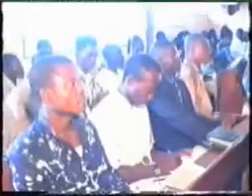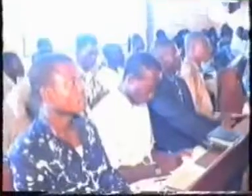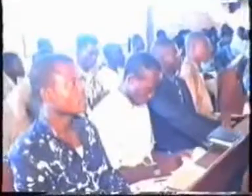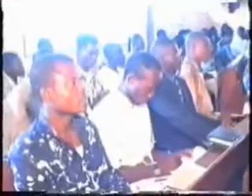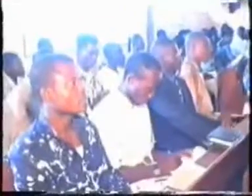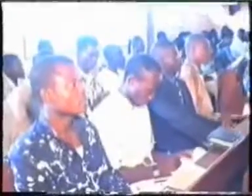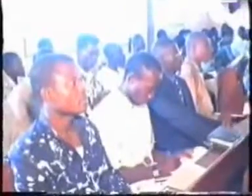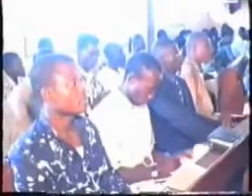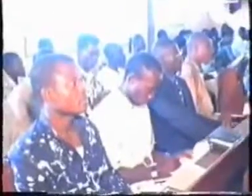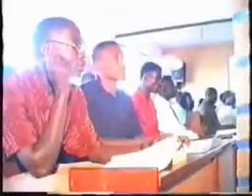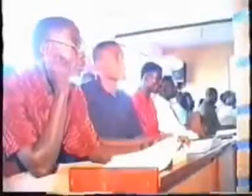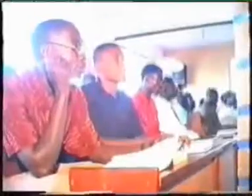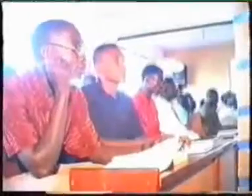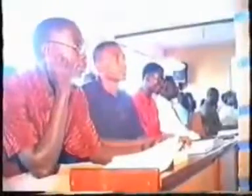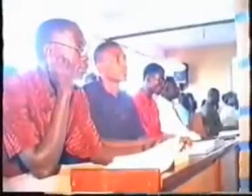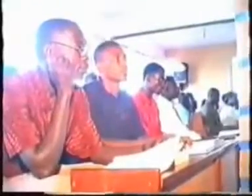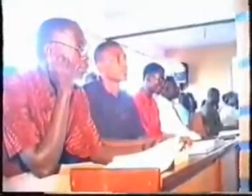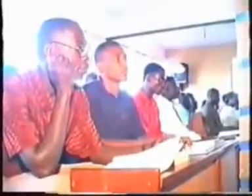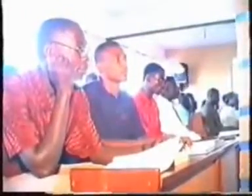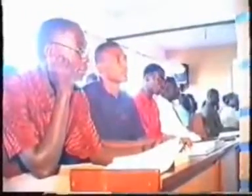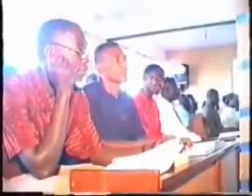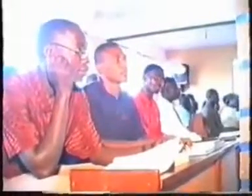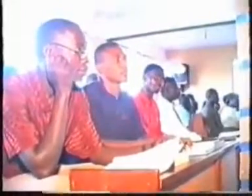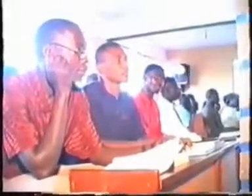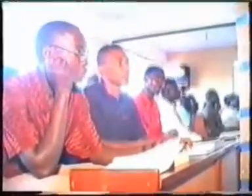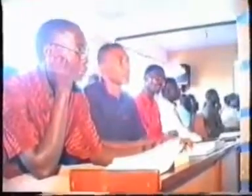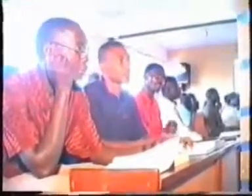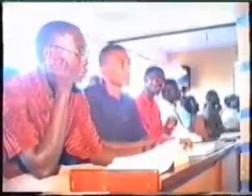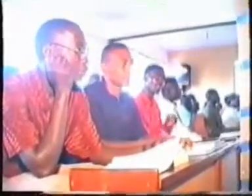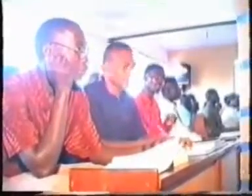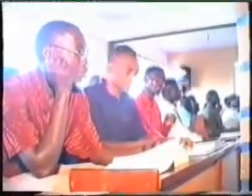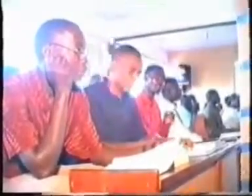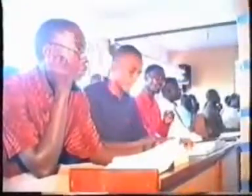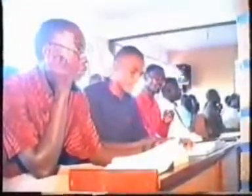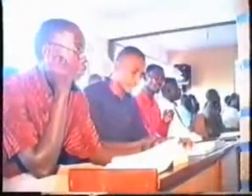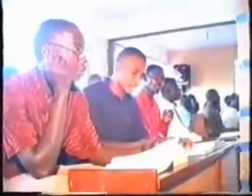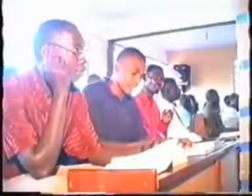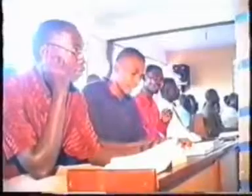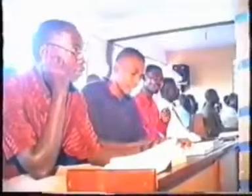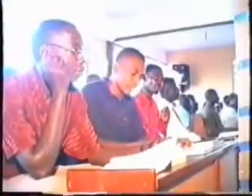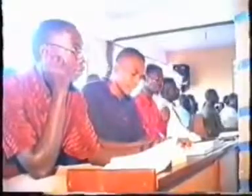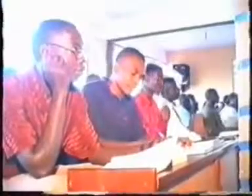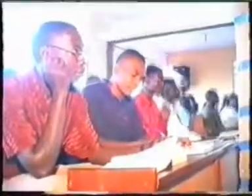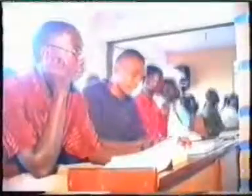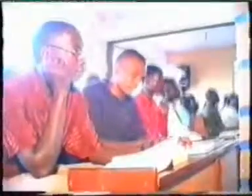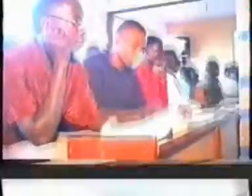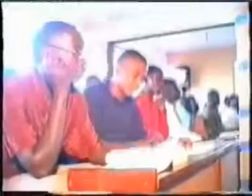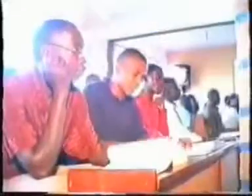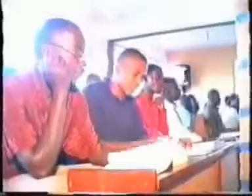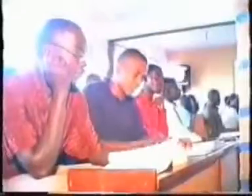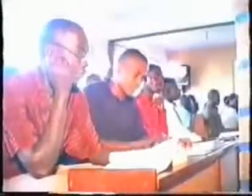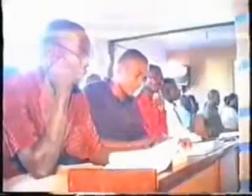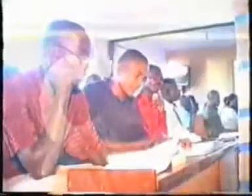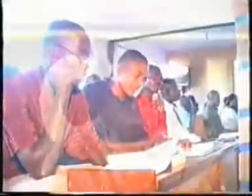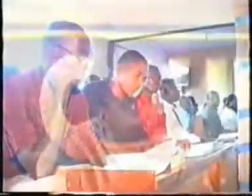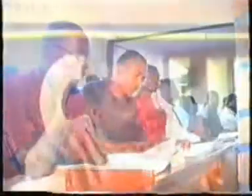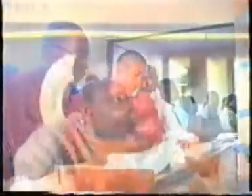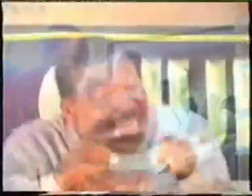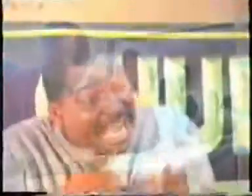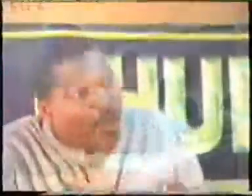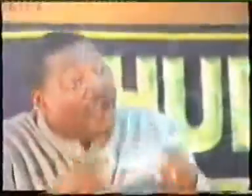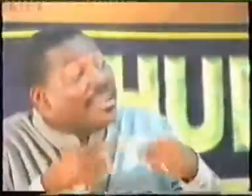o aso ale untimi mana ndi anya hwe ni mum tight no na nka me begye na osofo akọ enti amani pa bebre